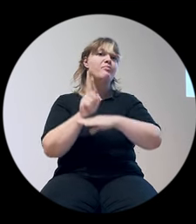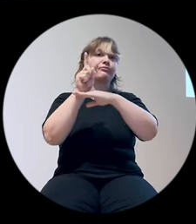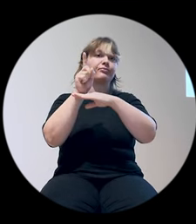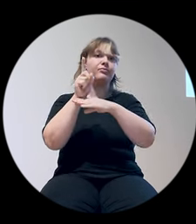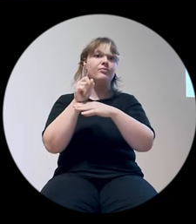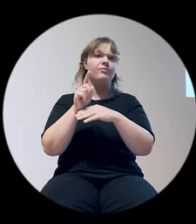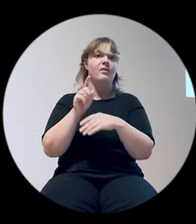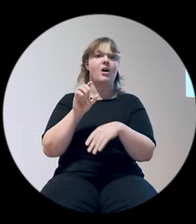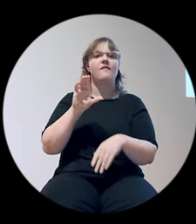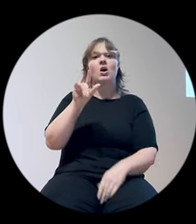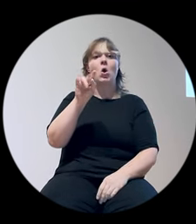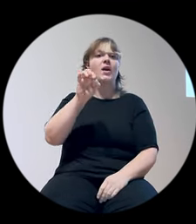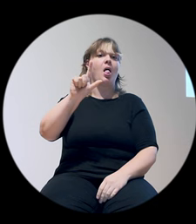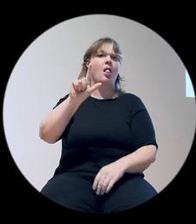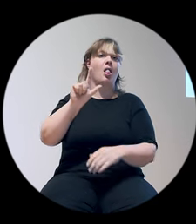colonial contact period.